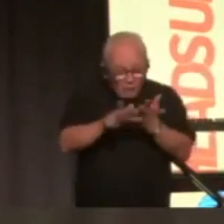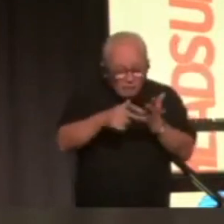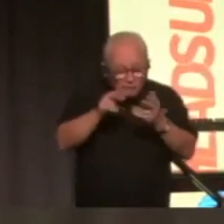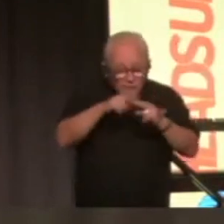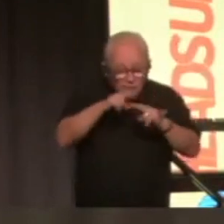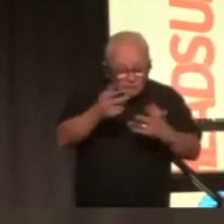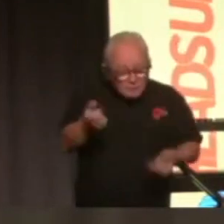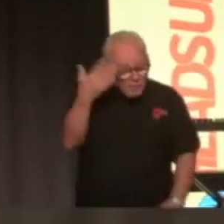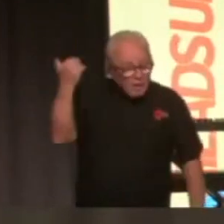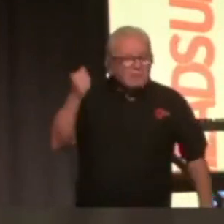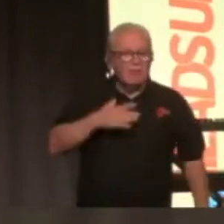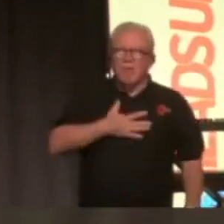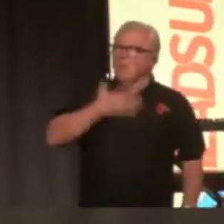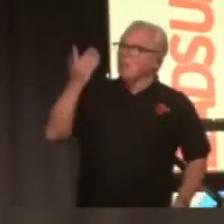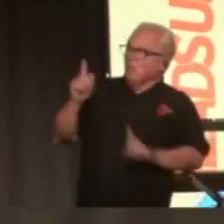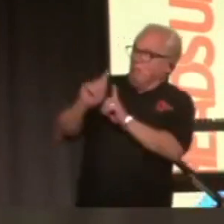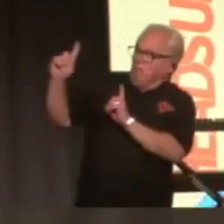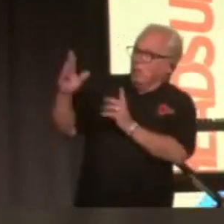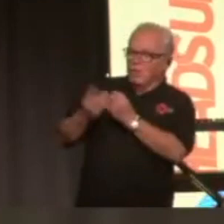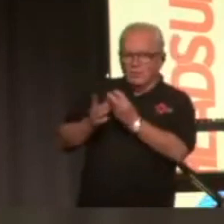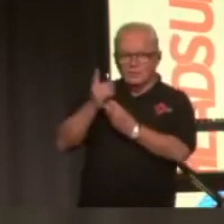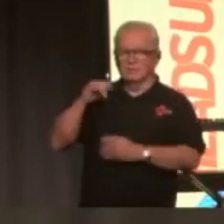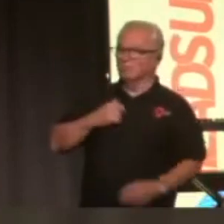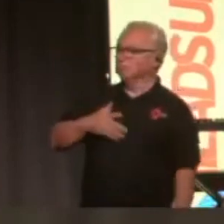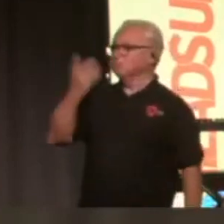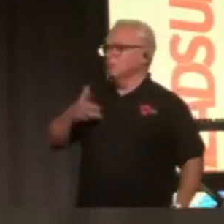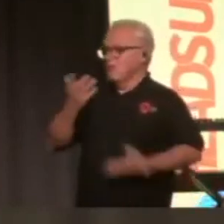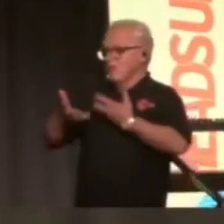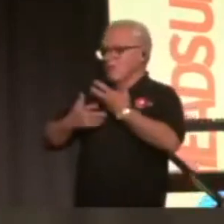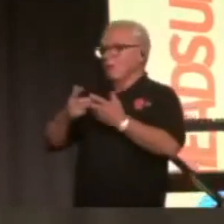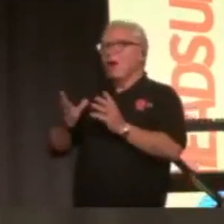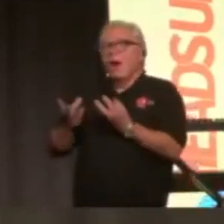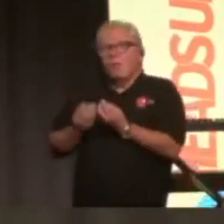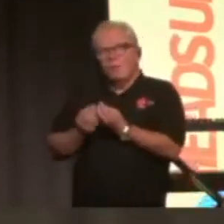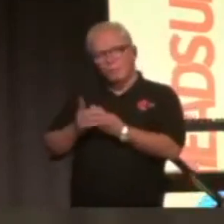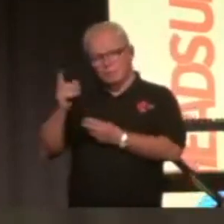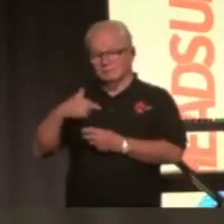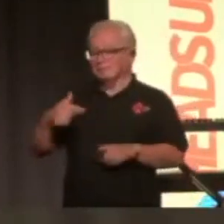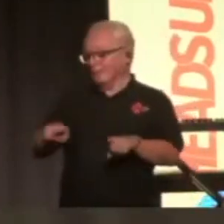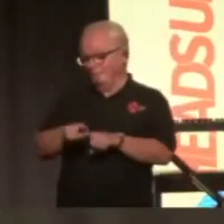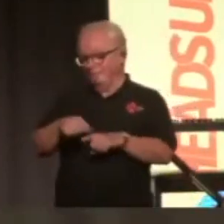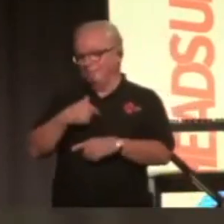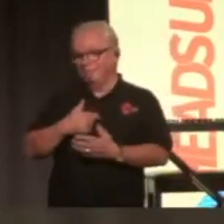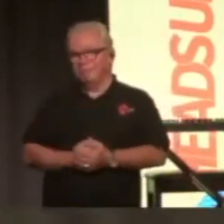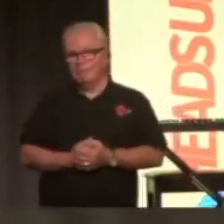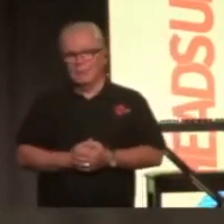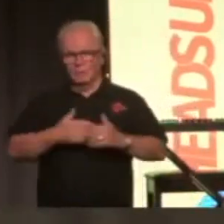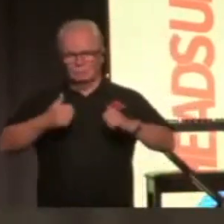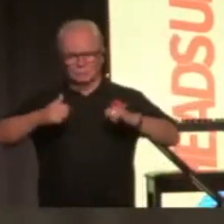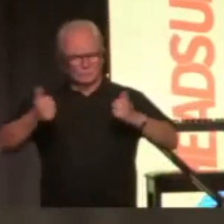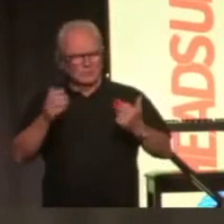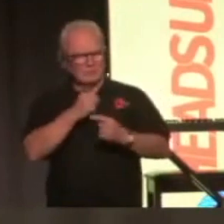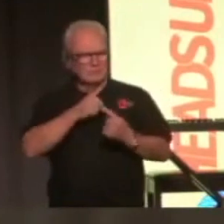ever huff with God? Yeah, well, I was huffing, and so it's good to have